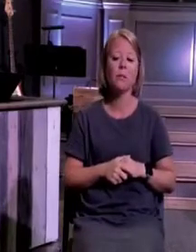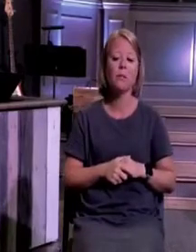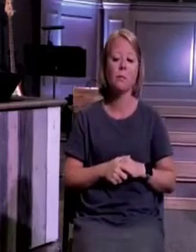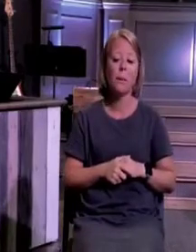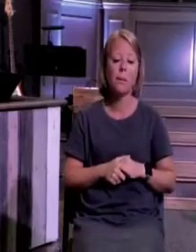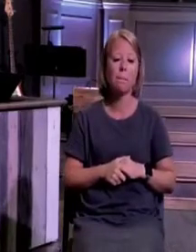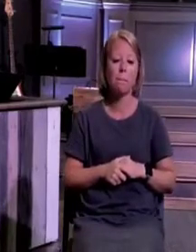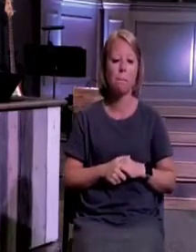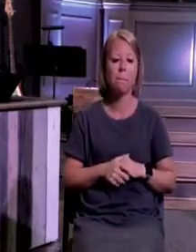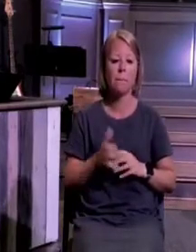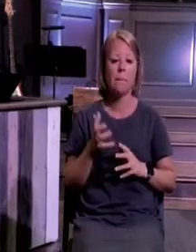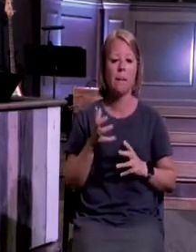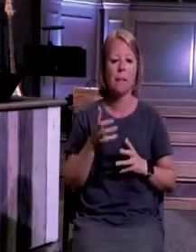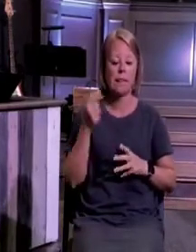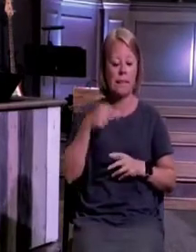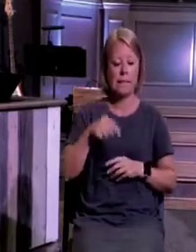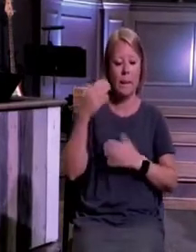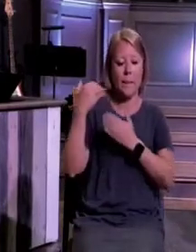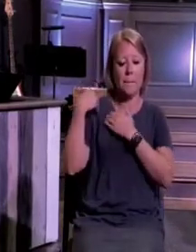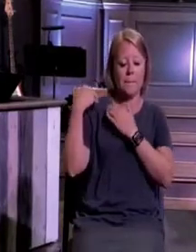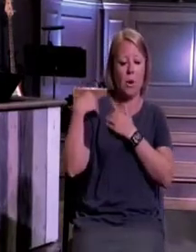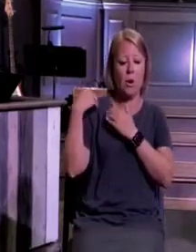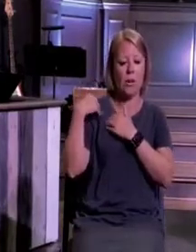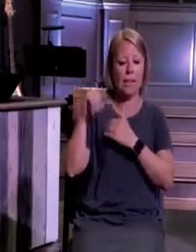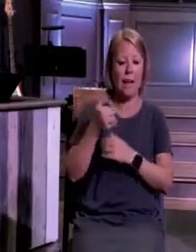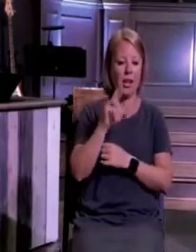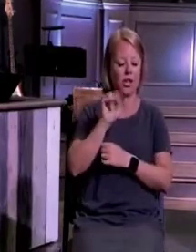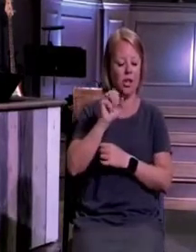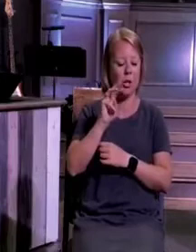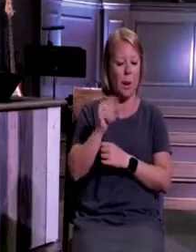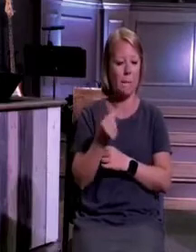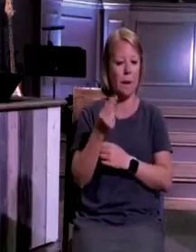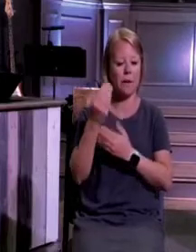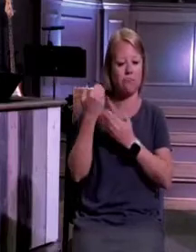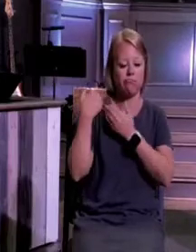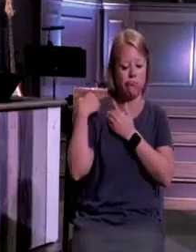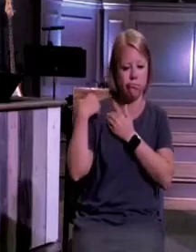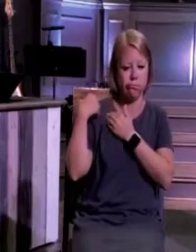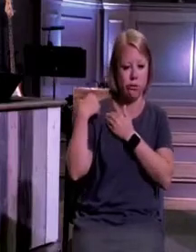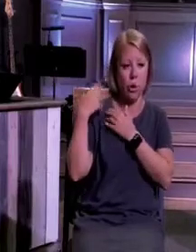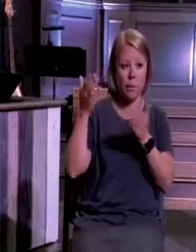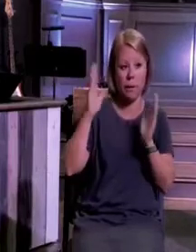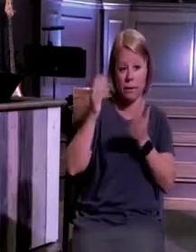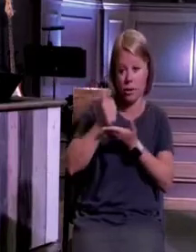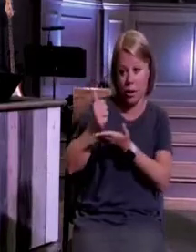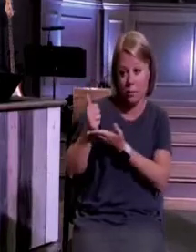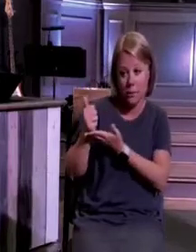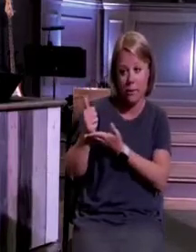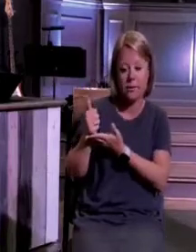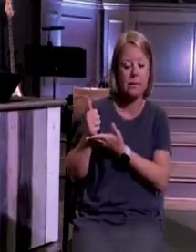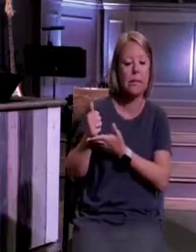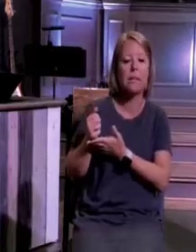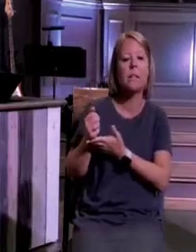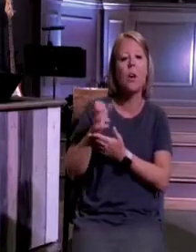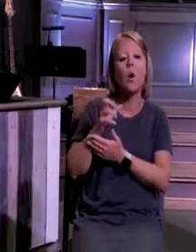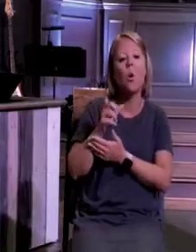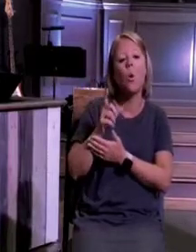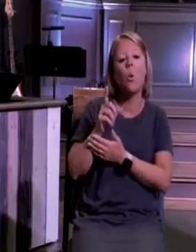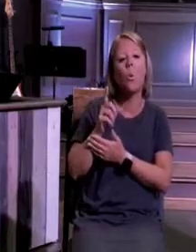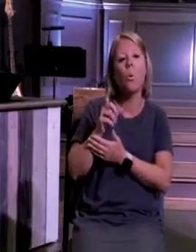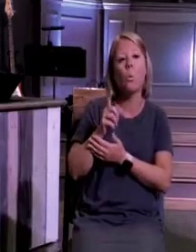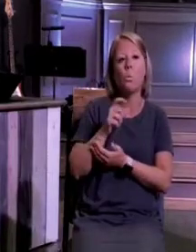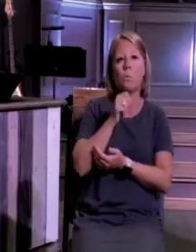This burden that Jeremiah carried was not because of... Are you listening to me? Say amen. It wasn't because of what